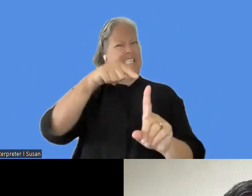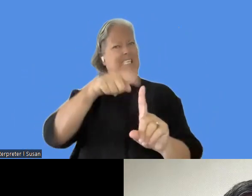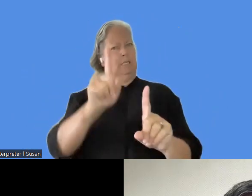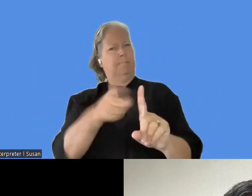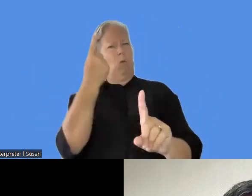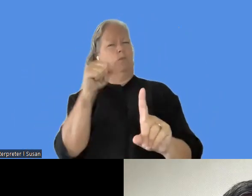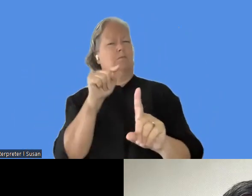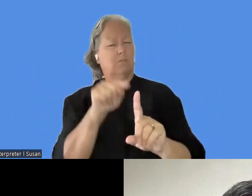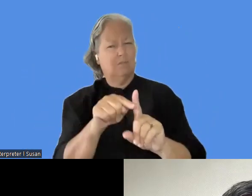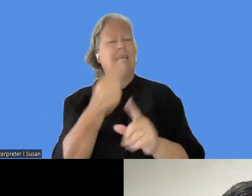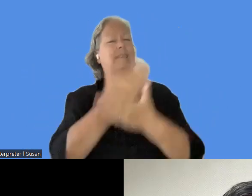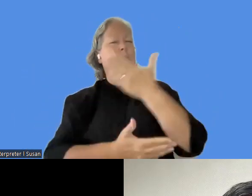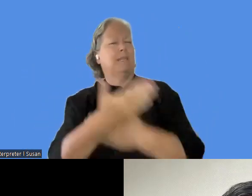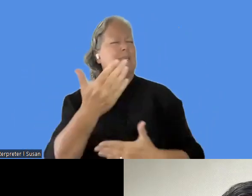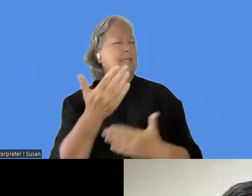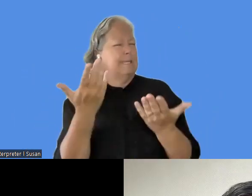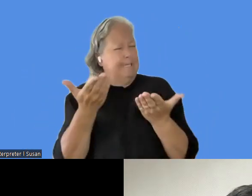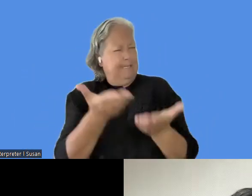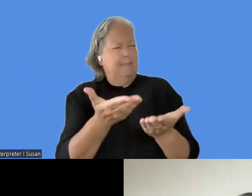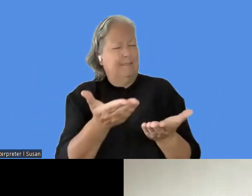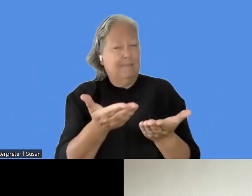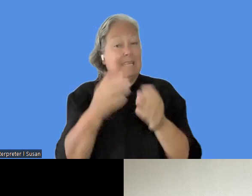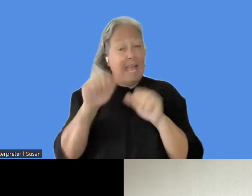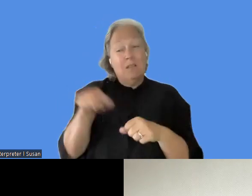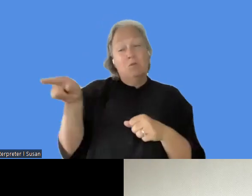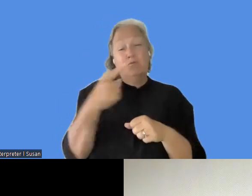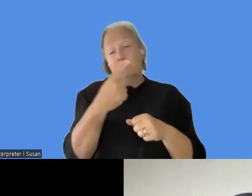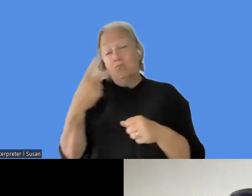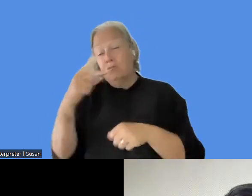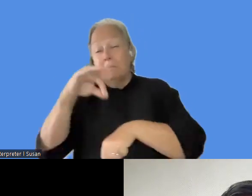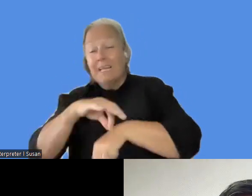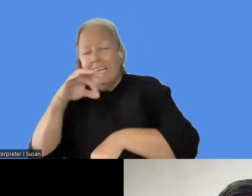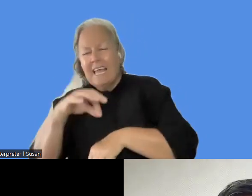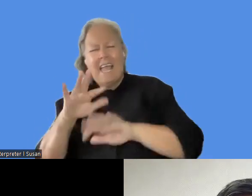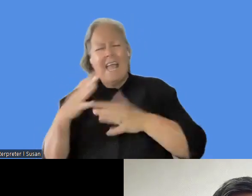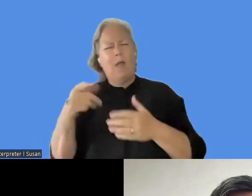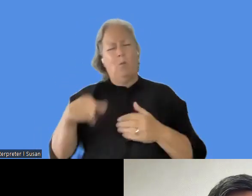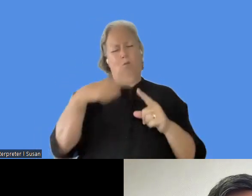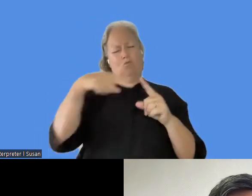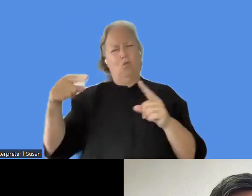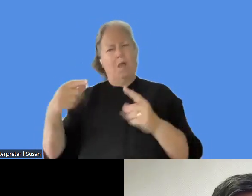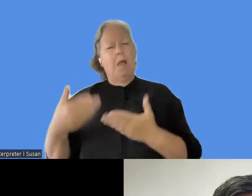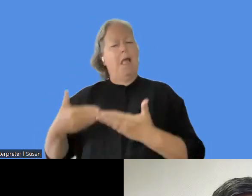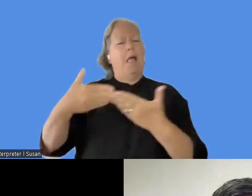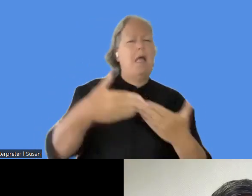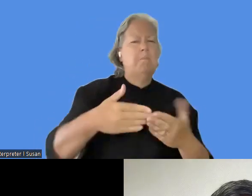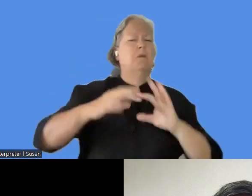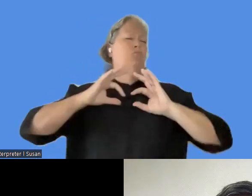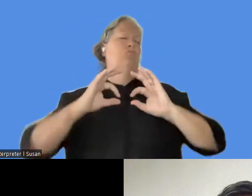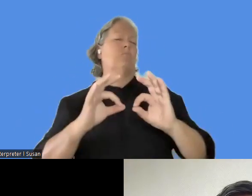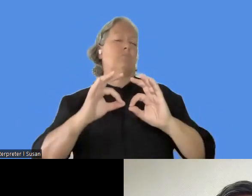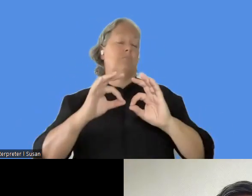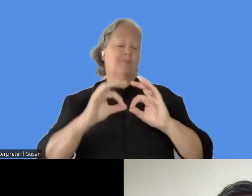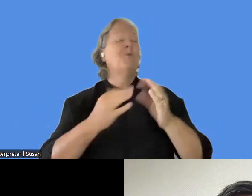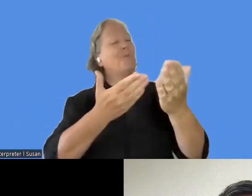over the last couple of decades and how data is useful for this particular topic of population. Welcome